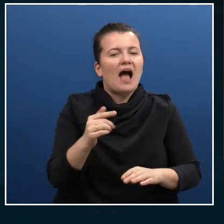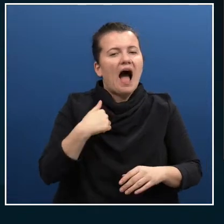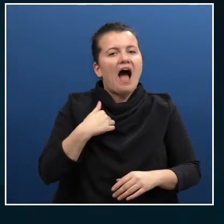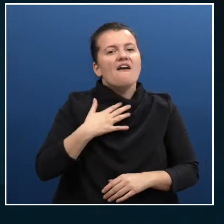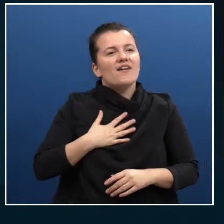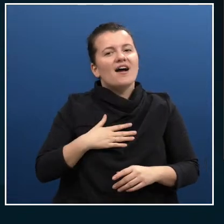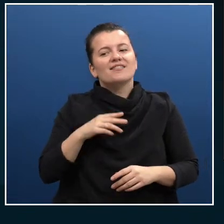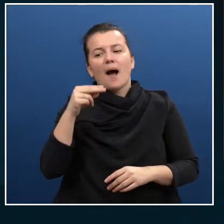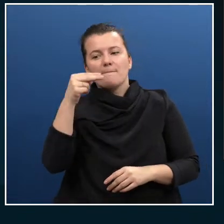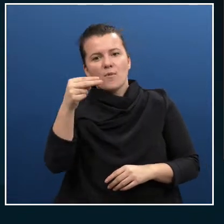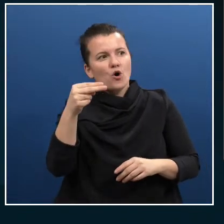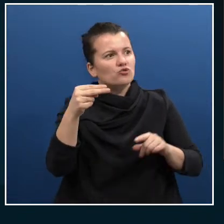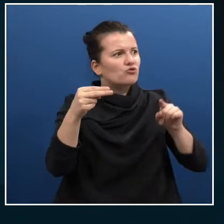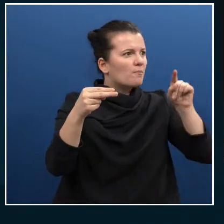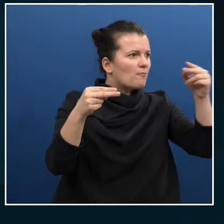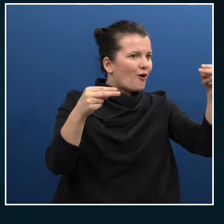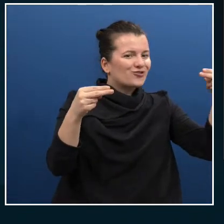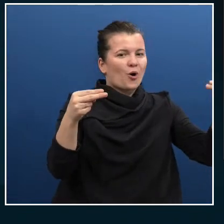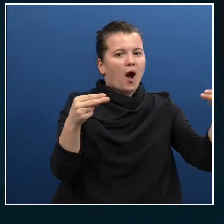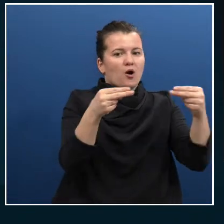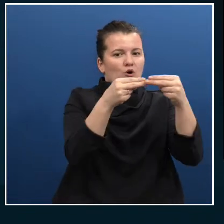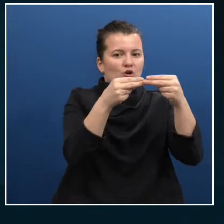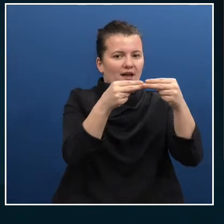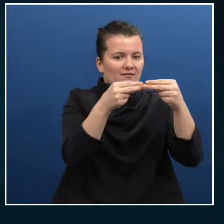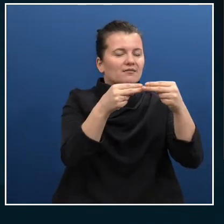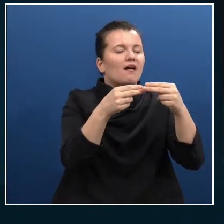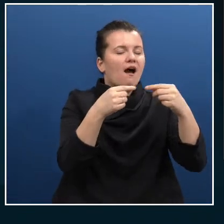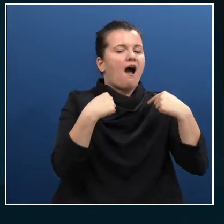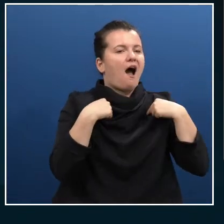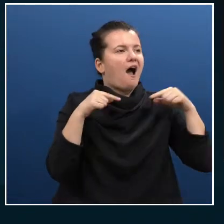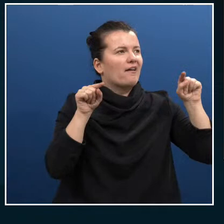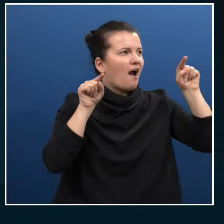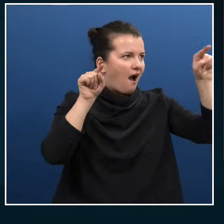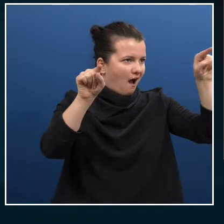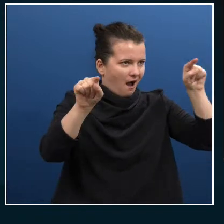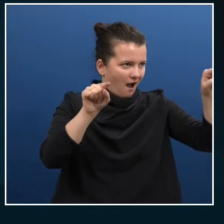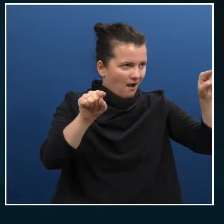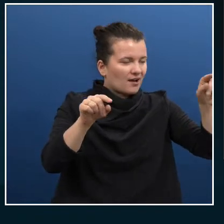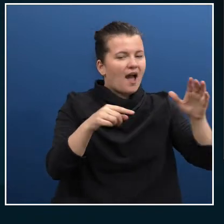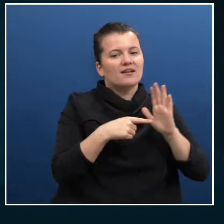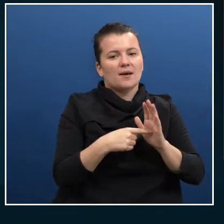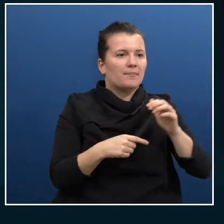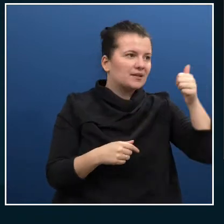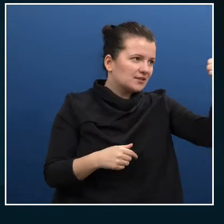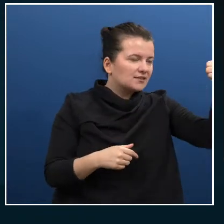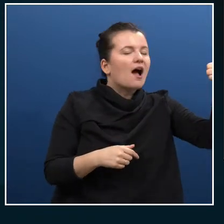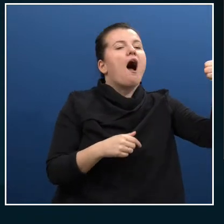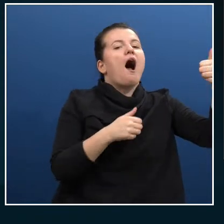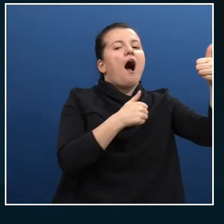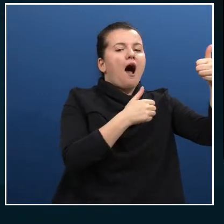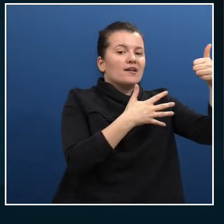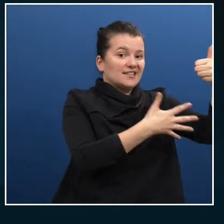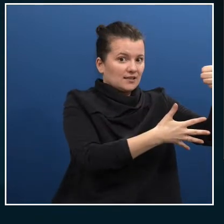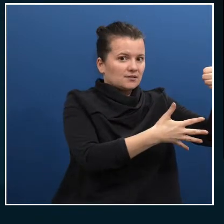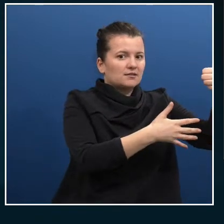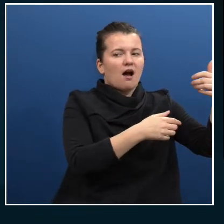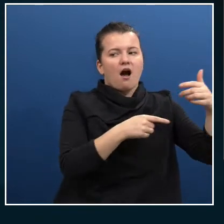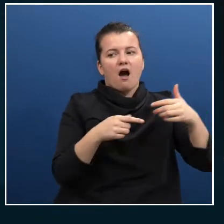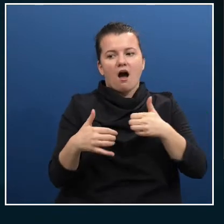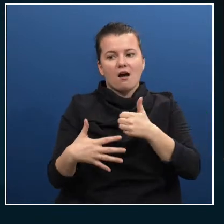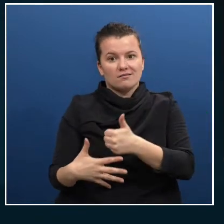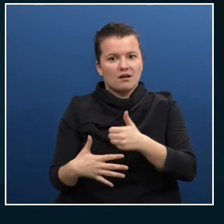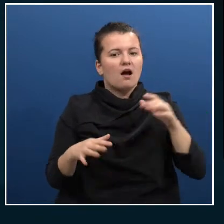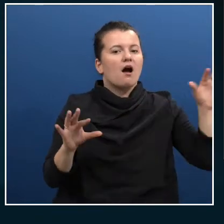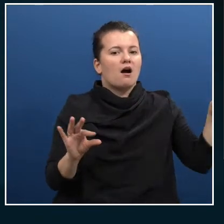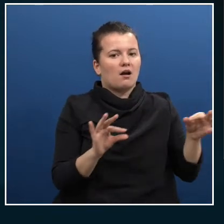calls which other modules. So we have the main 6, which calls the 6.1, for example, but also the 6.2. And then inside